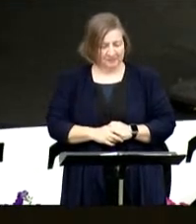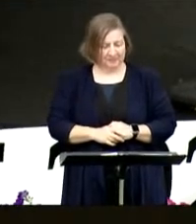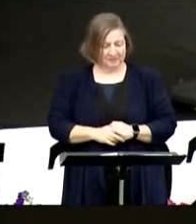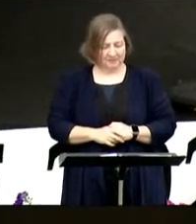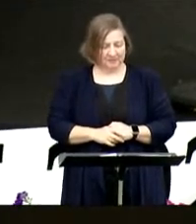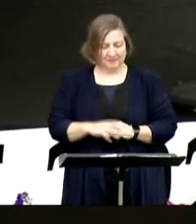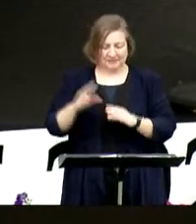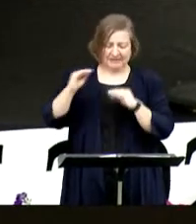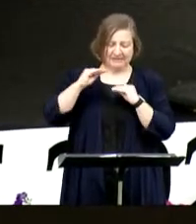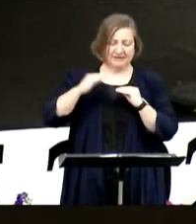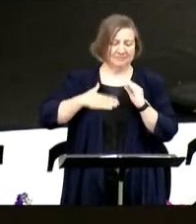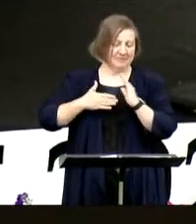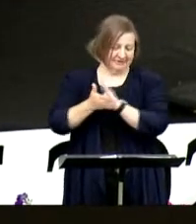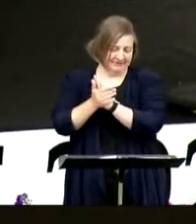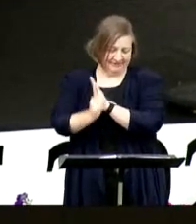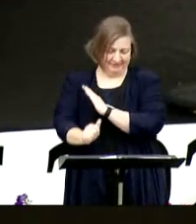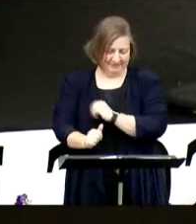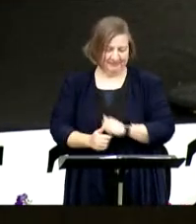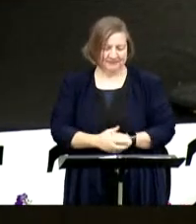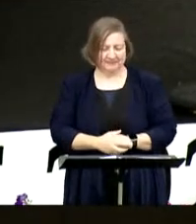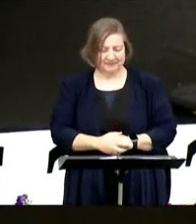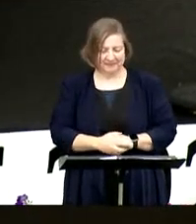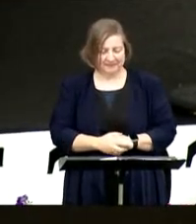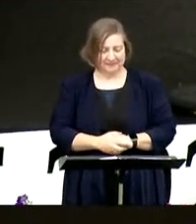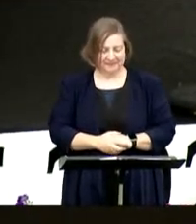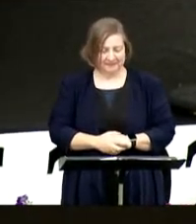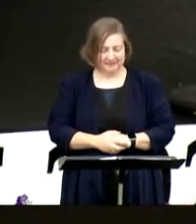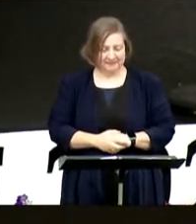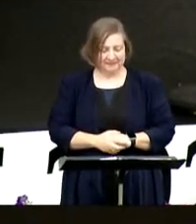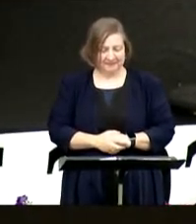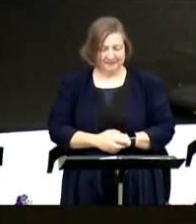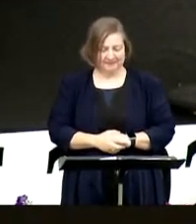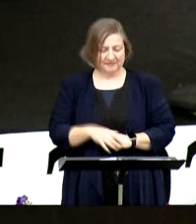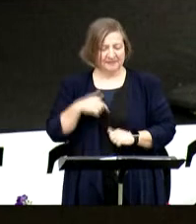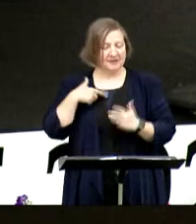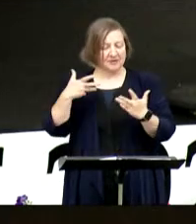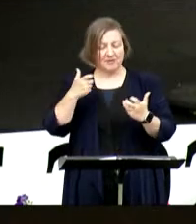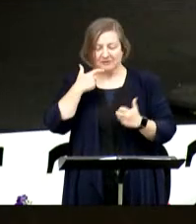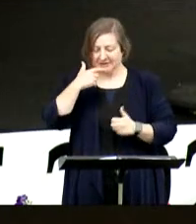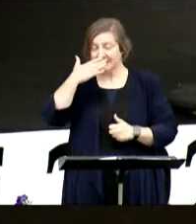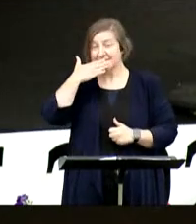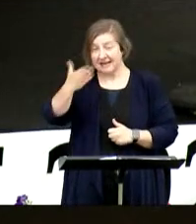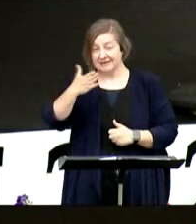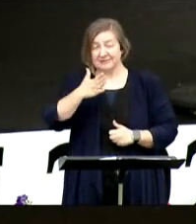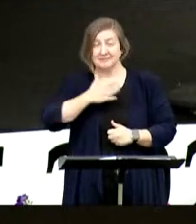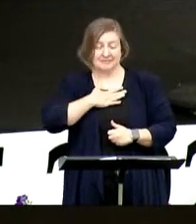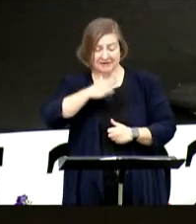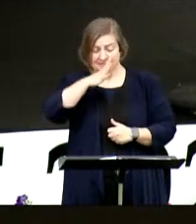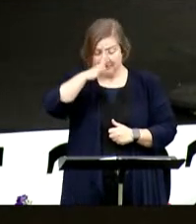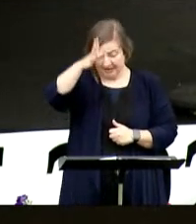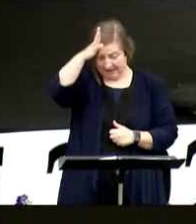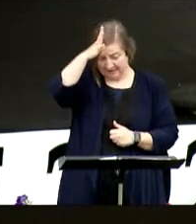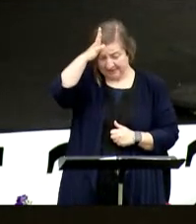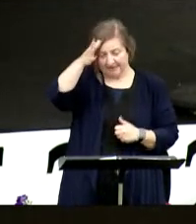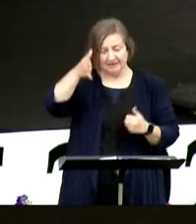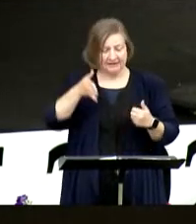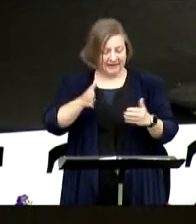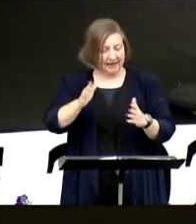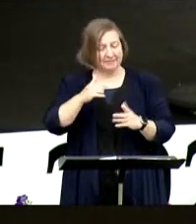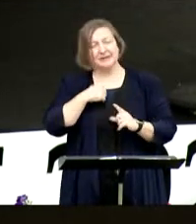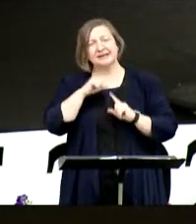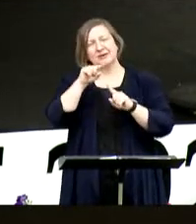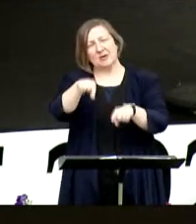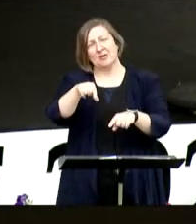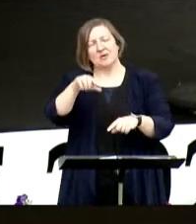to my skills. I will also want to say thank you to my parents to let me go